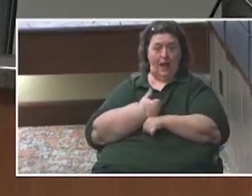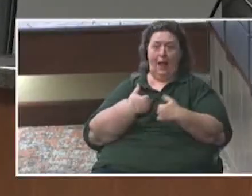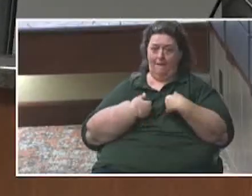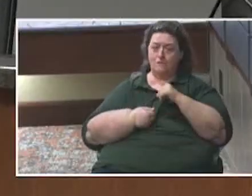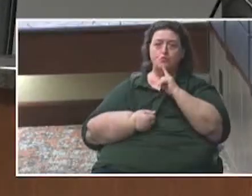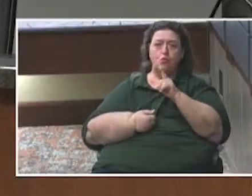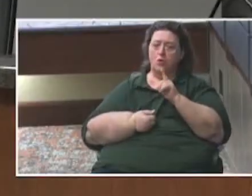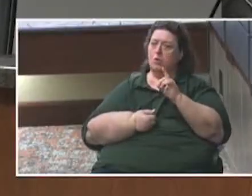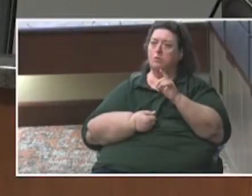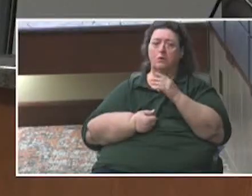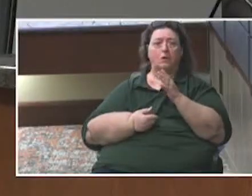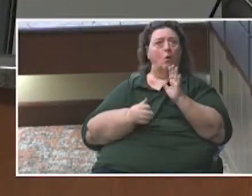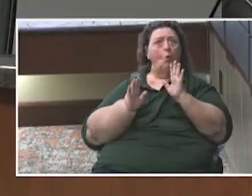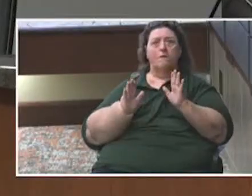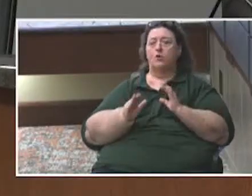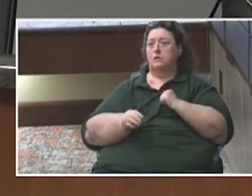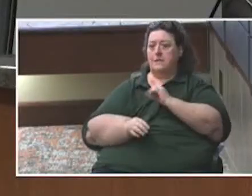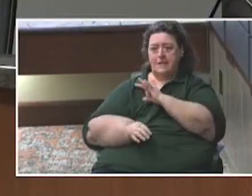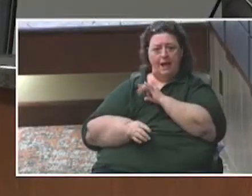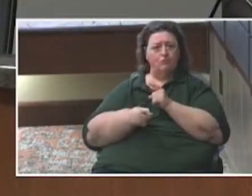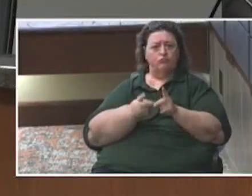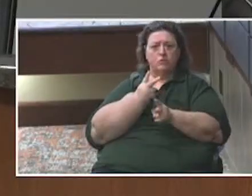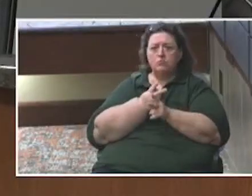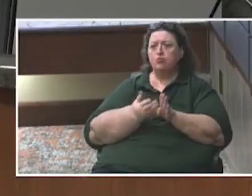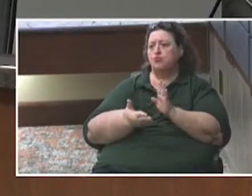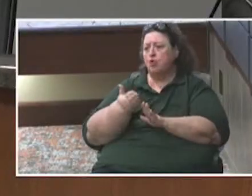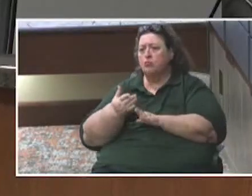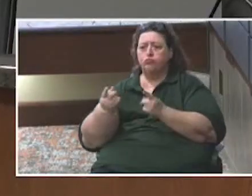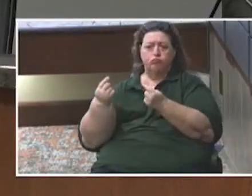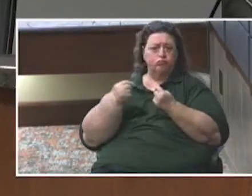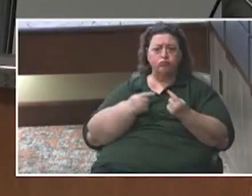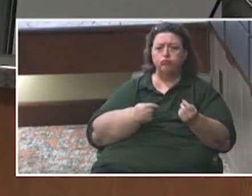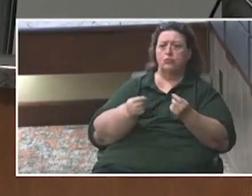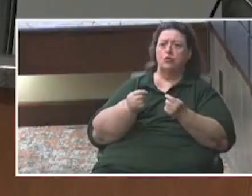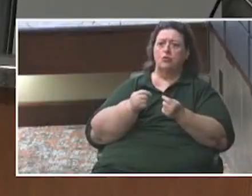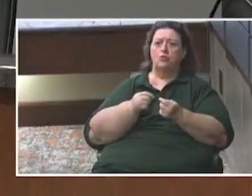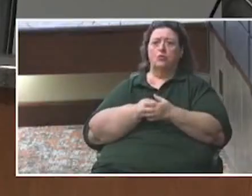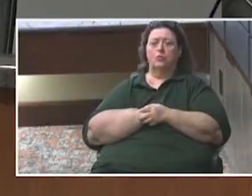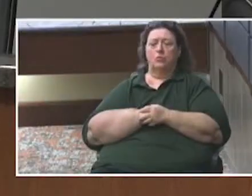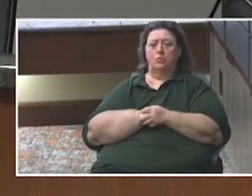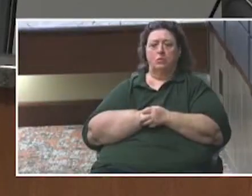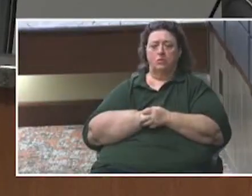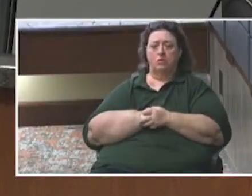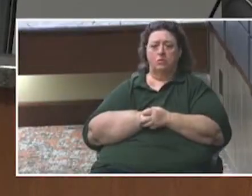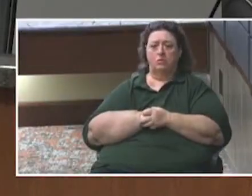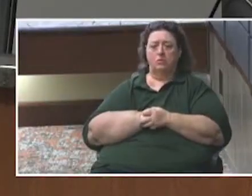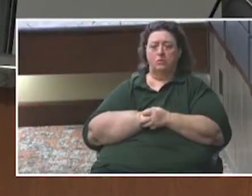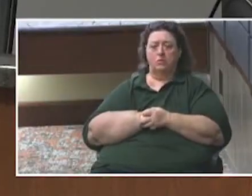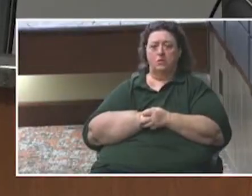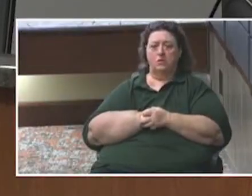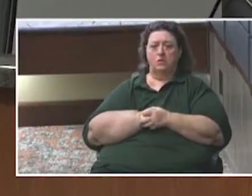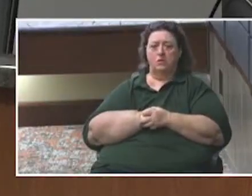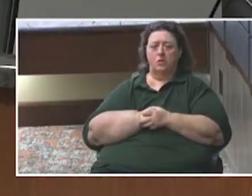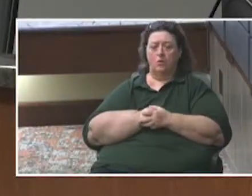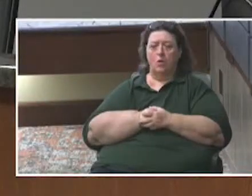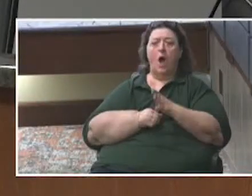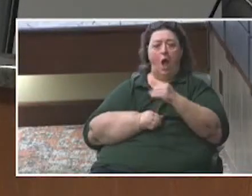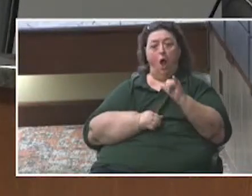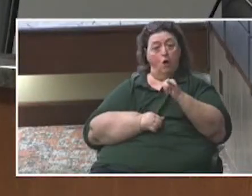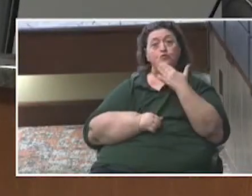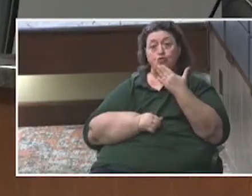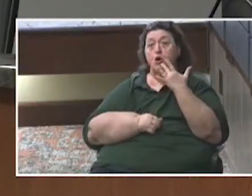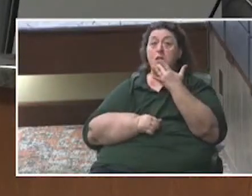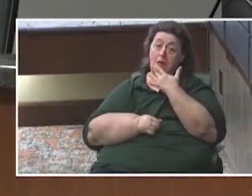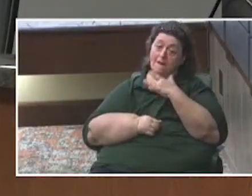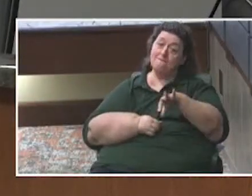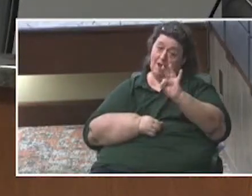phenomenal staff that are continuing the day-to-day operations through Transformation Waco. And also, good luck finding a